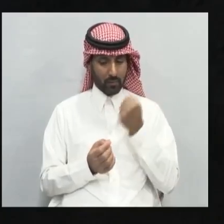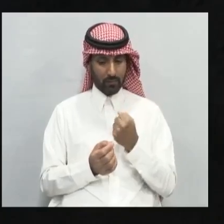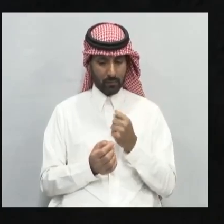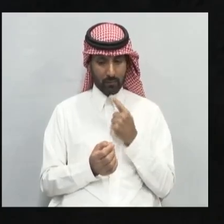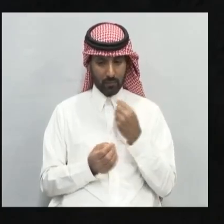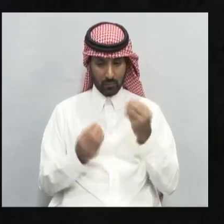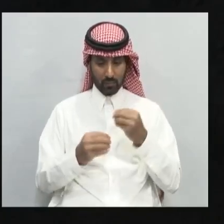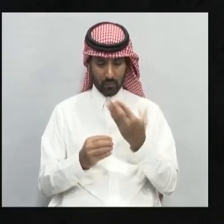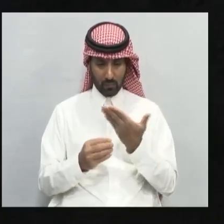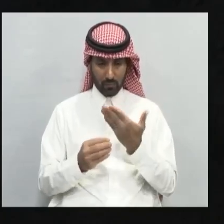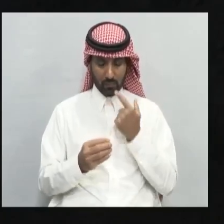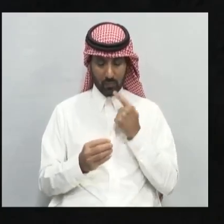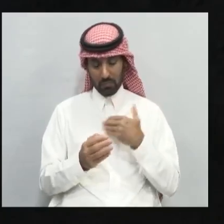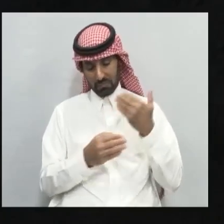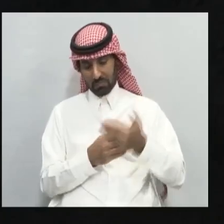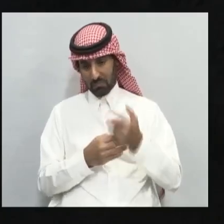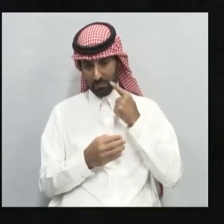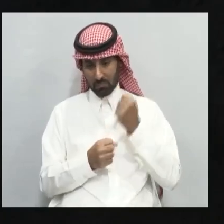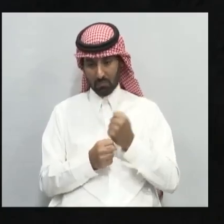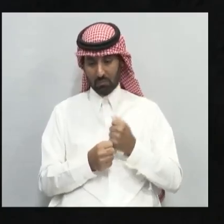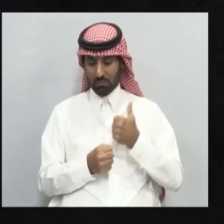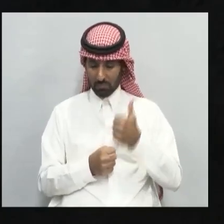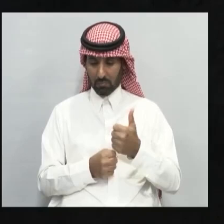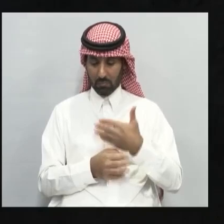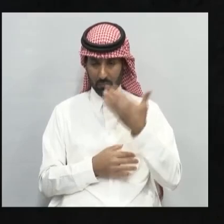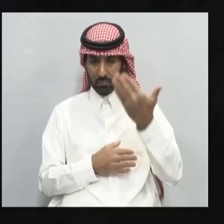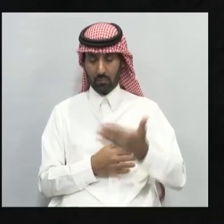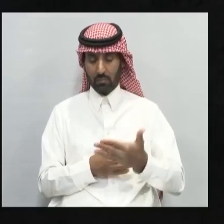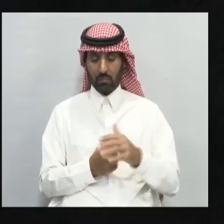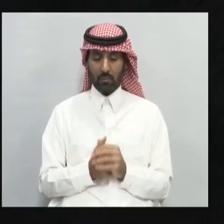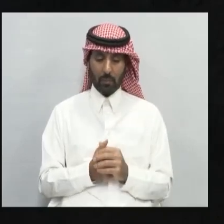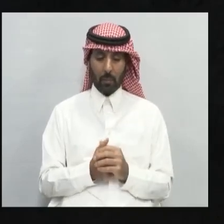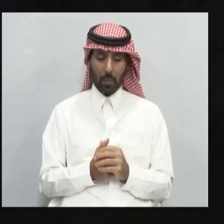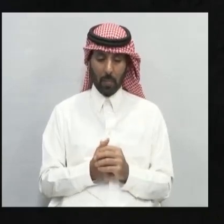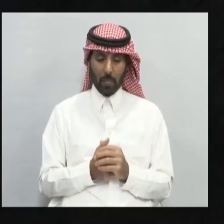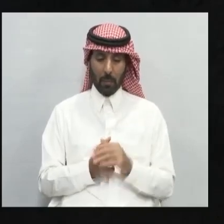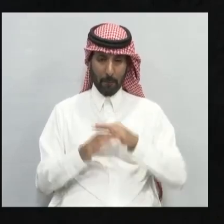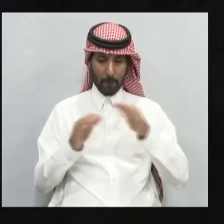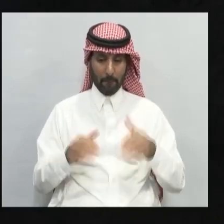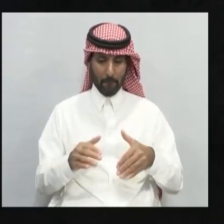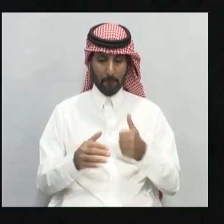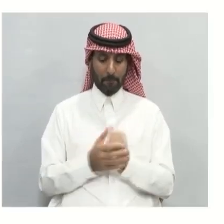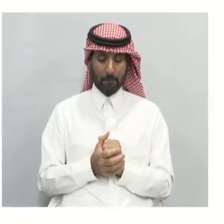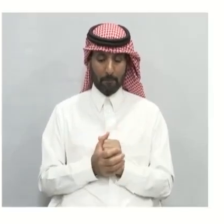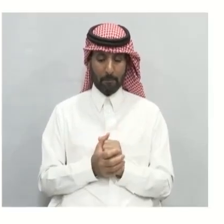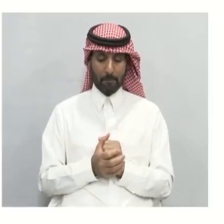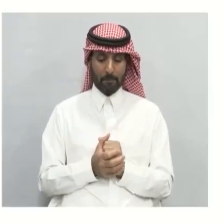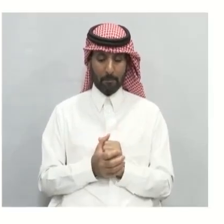he had studied harder in the past, today he would have an office work or an easier